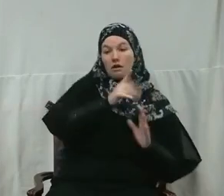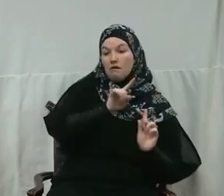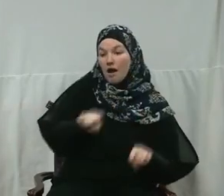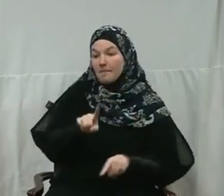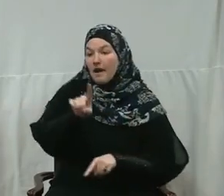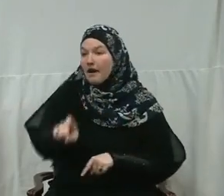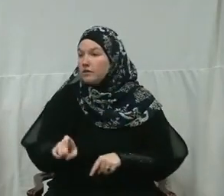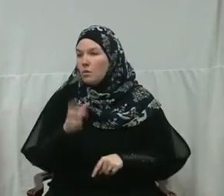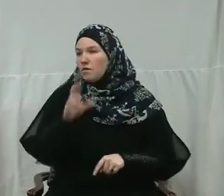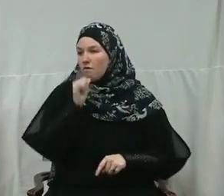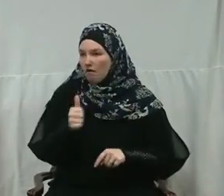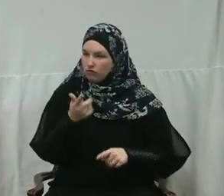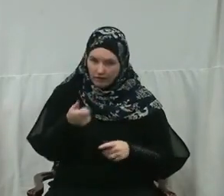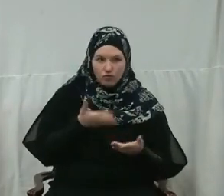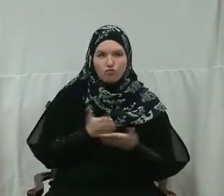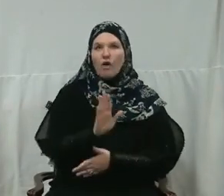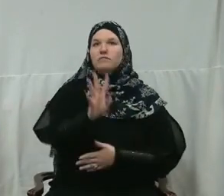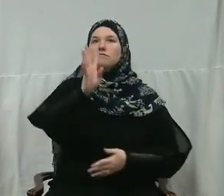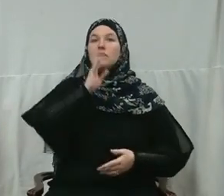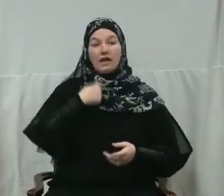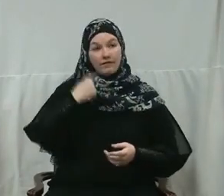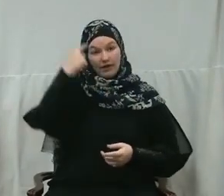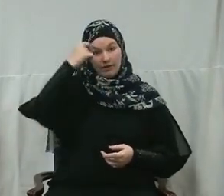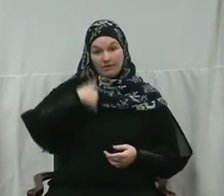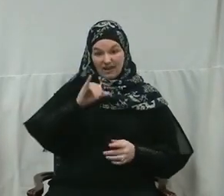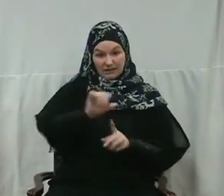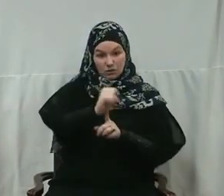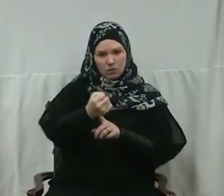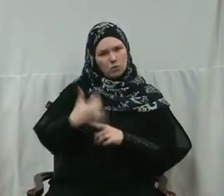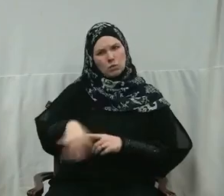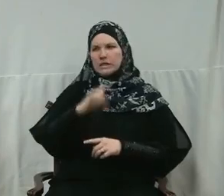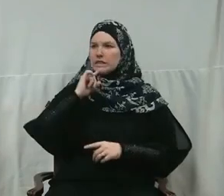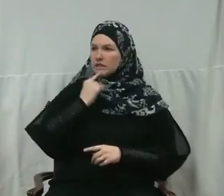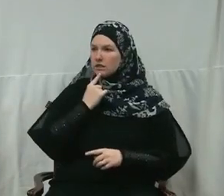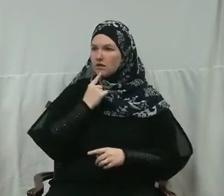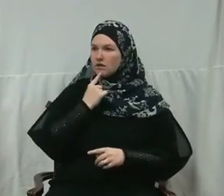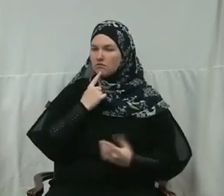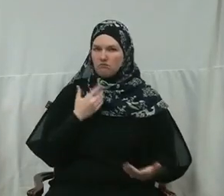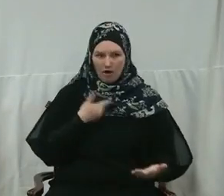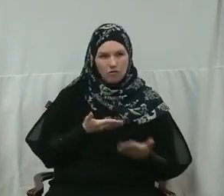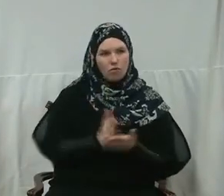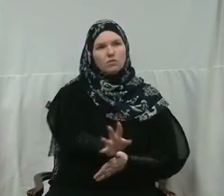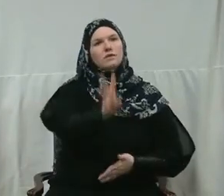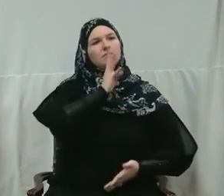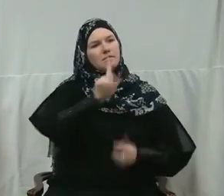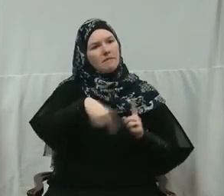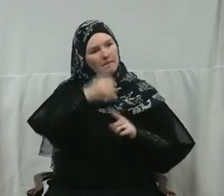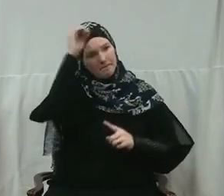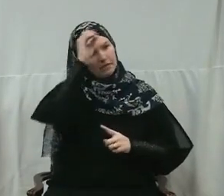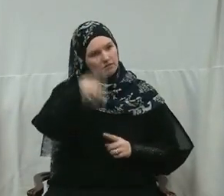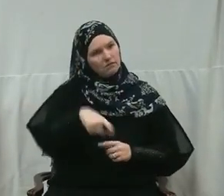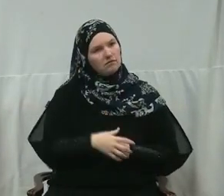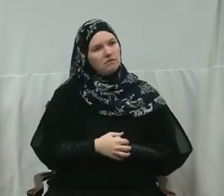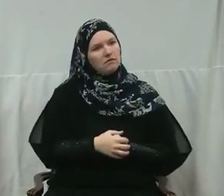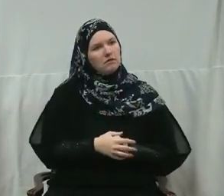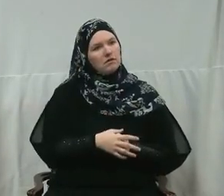is a matter that they regard as serious, they have the responsibility to speak, and they also have the